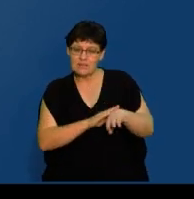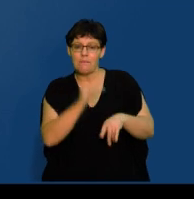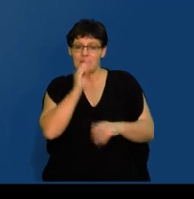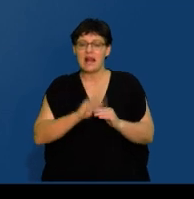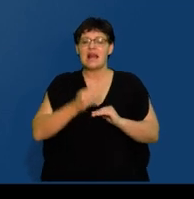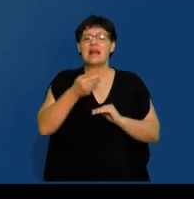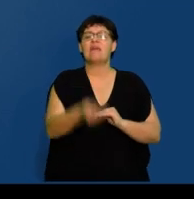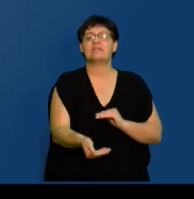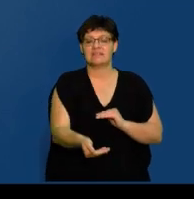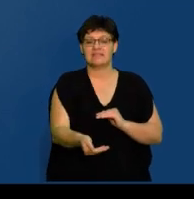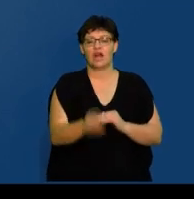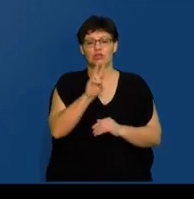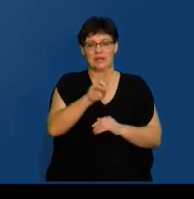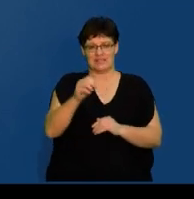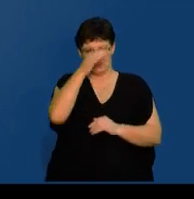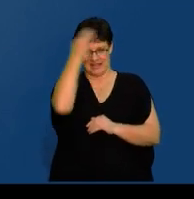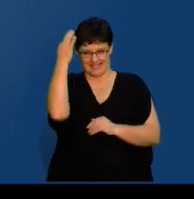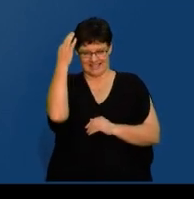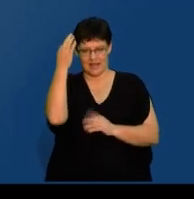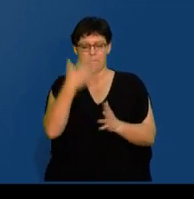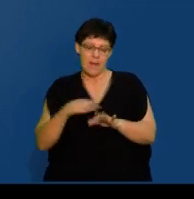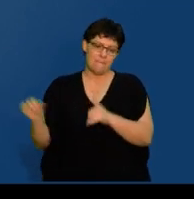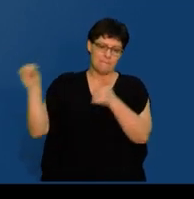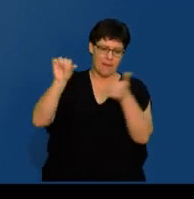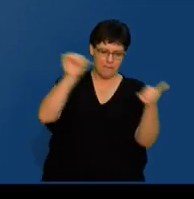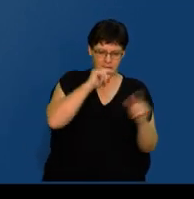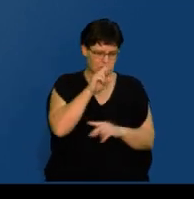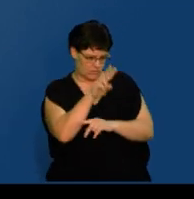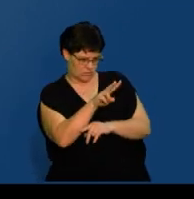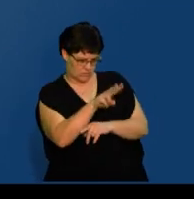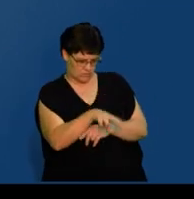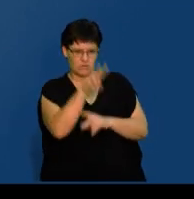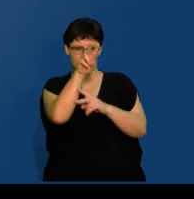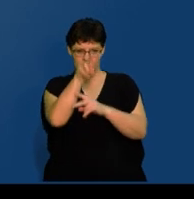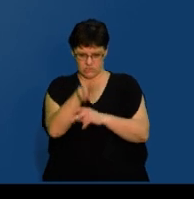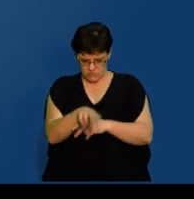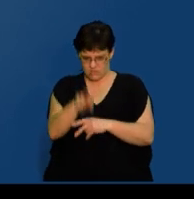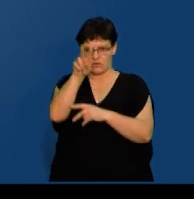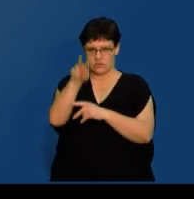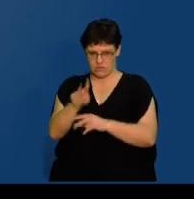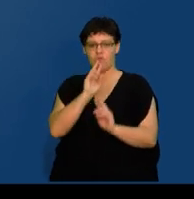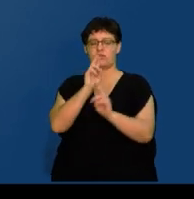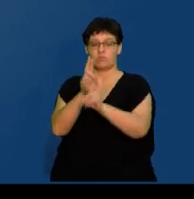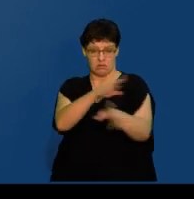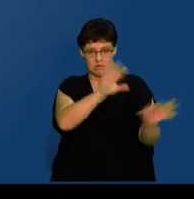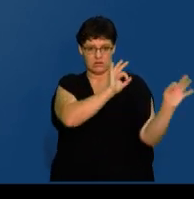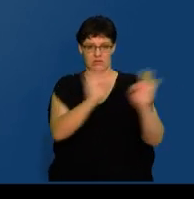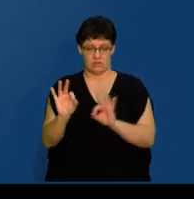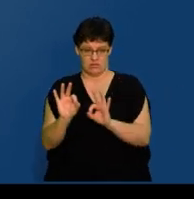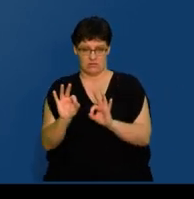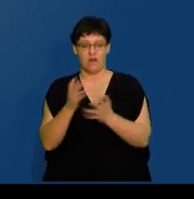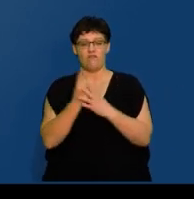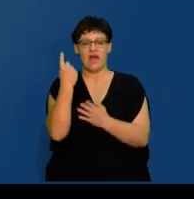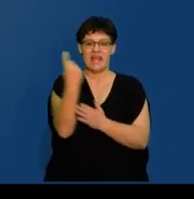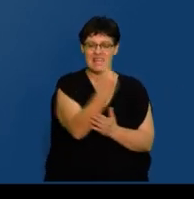minutes which you can use to go back and to reflect on your answers and responses for each of the previous questions